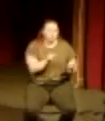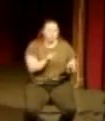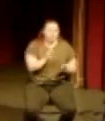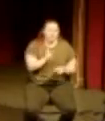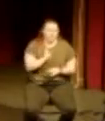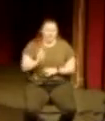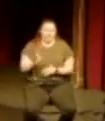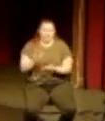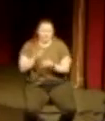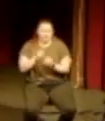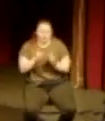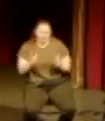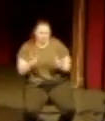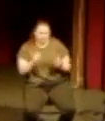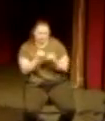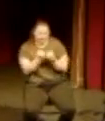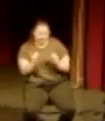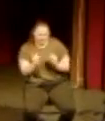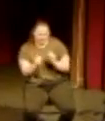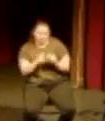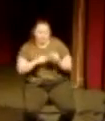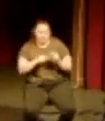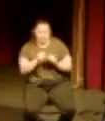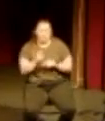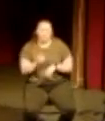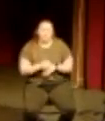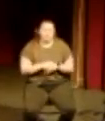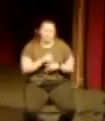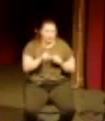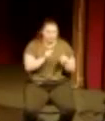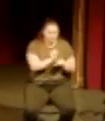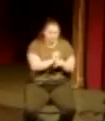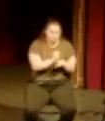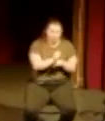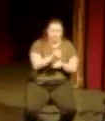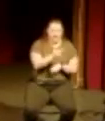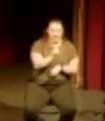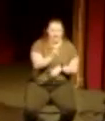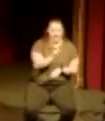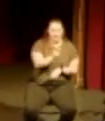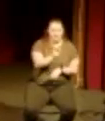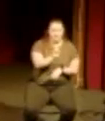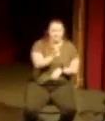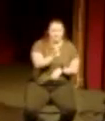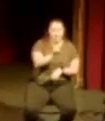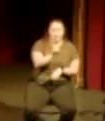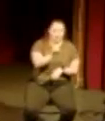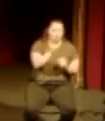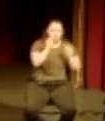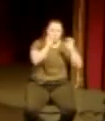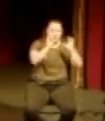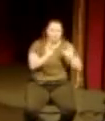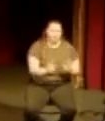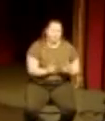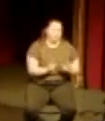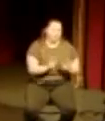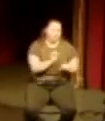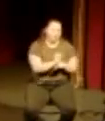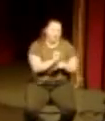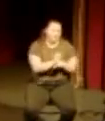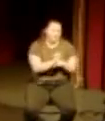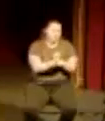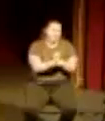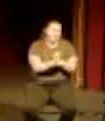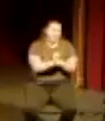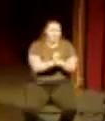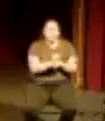building. But the folks in Hanford do a fabulous job. And again, that science building would be a game changer for this campus. So looking forward to